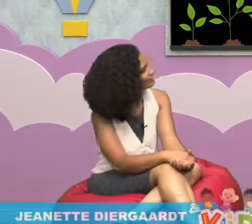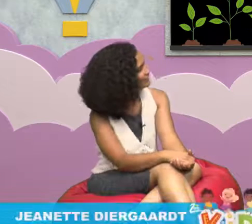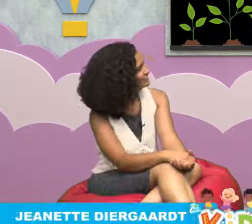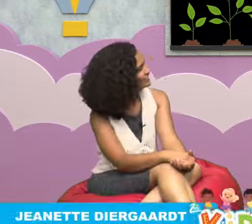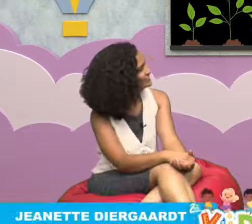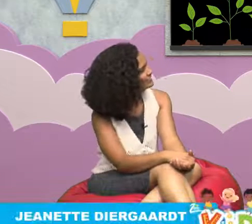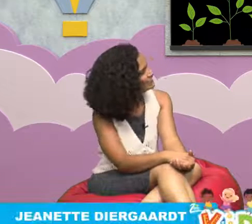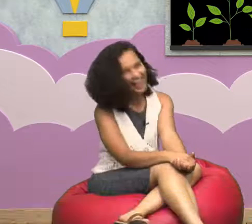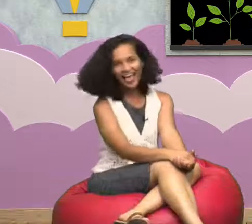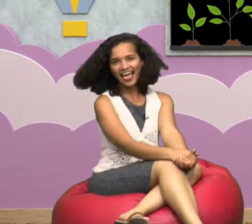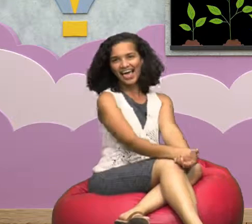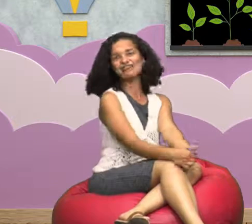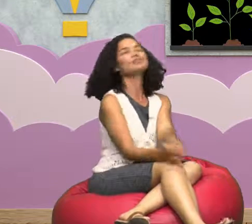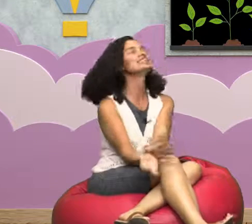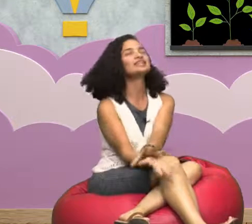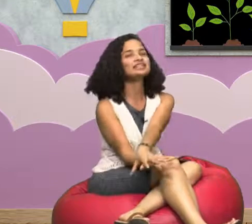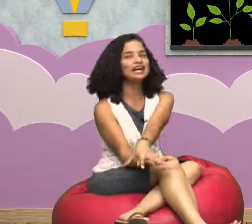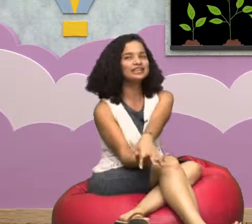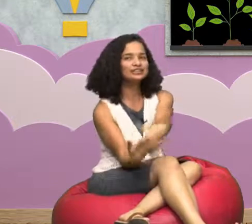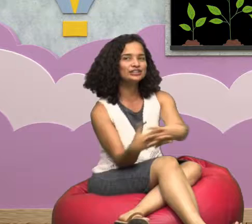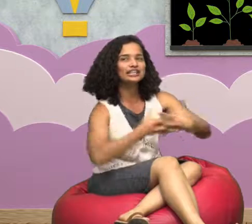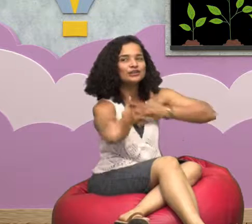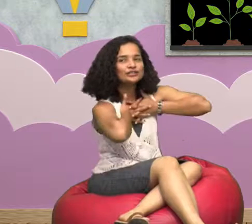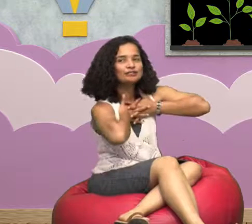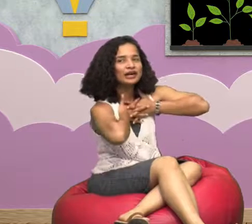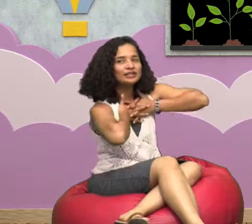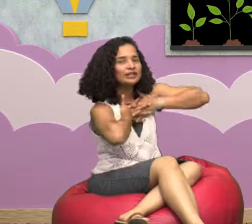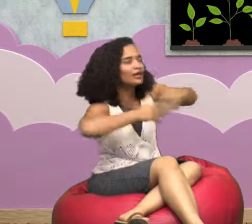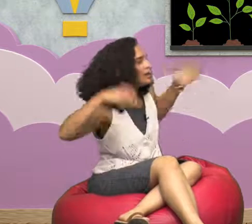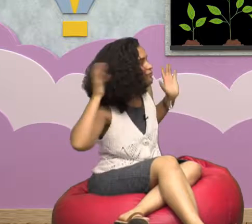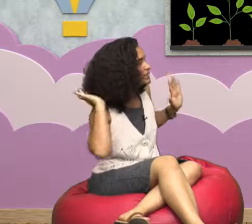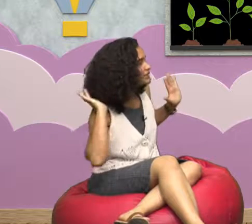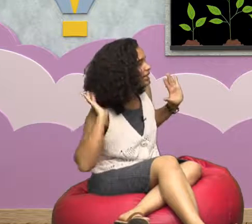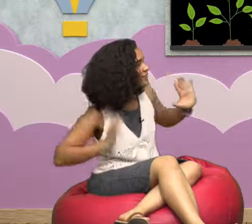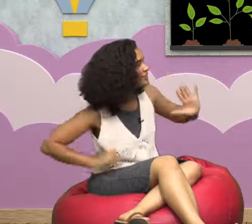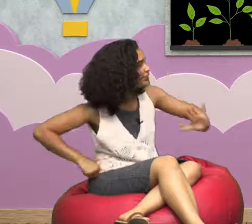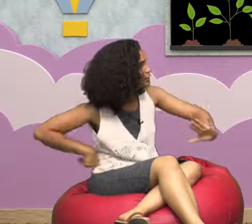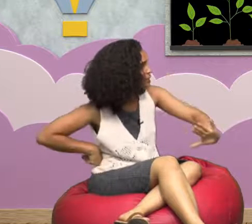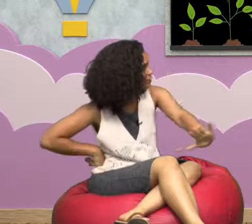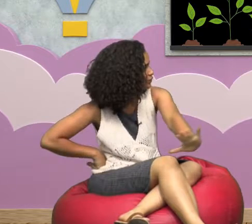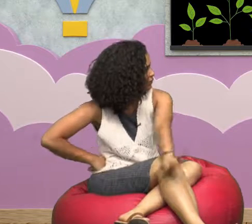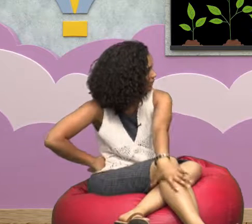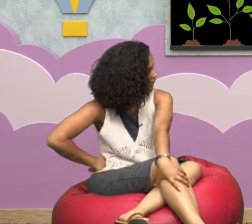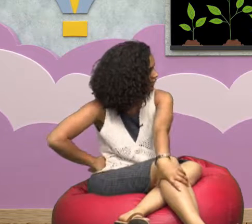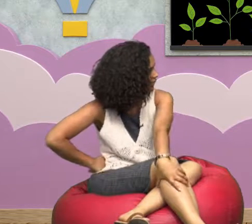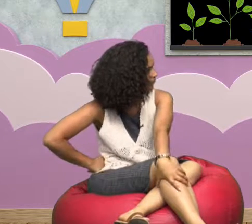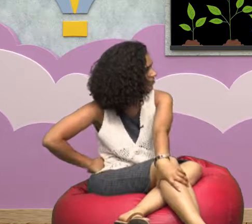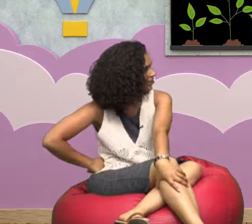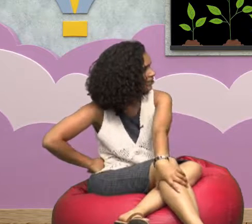Pielgaard. I am Maricel Stofberg. And we are so excited to share this awesome day with you. Maricel, what's your new theme for the